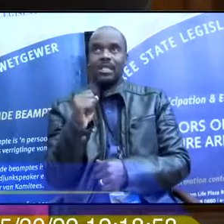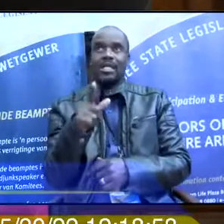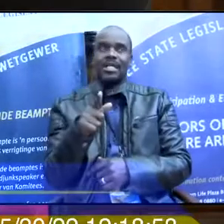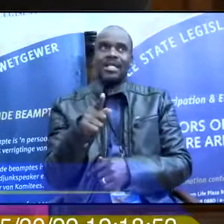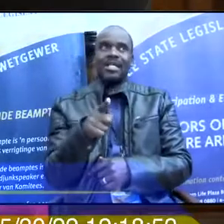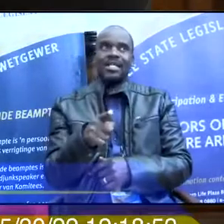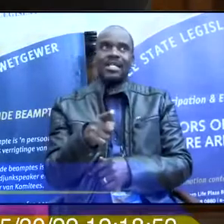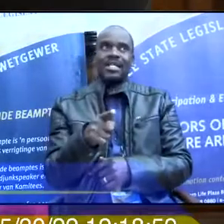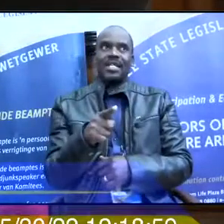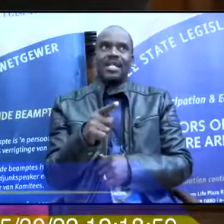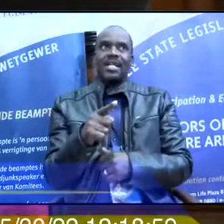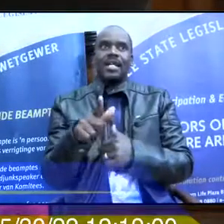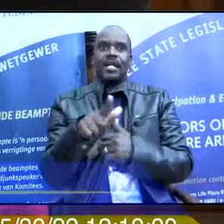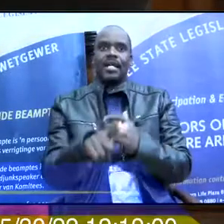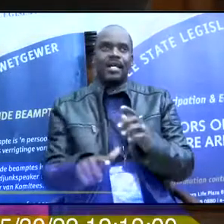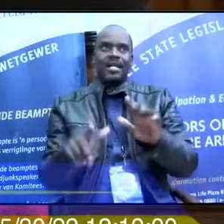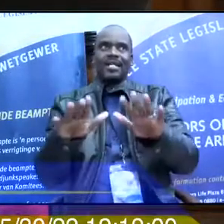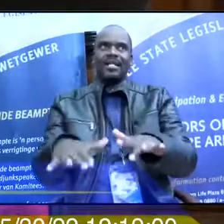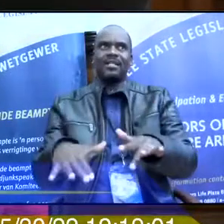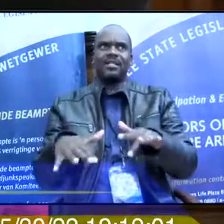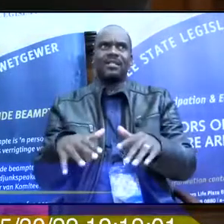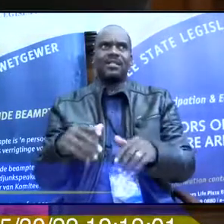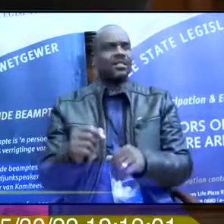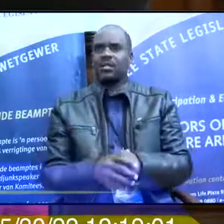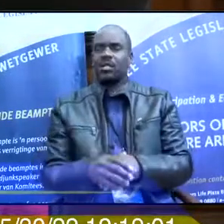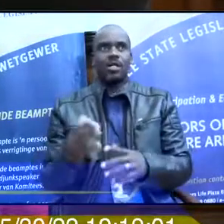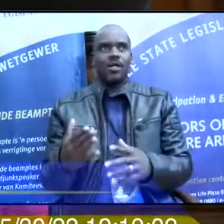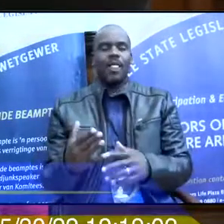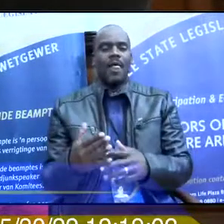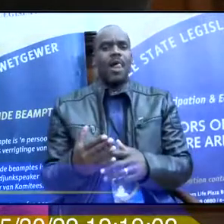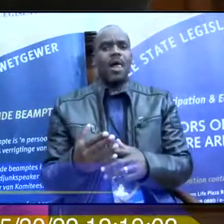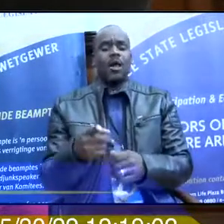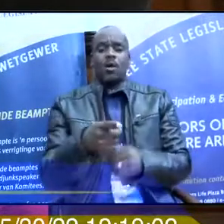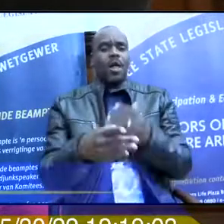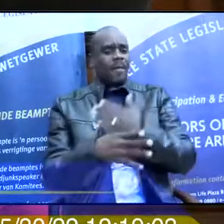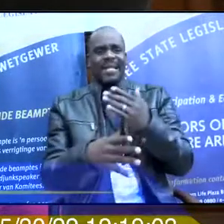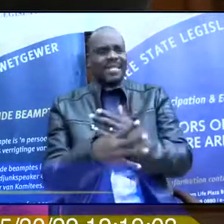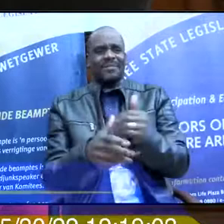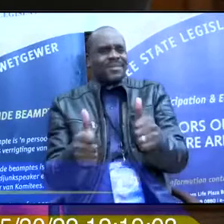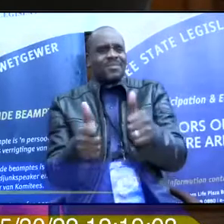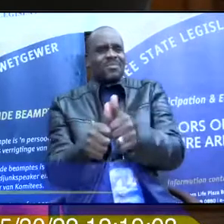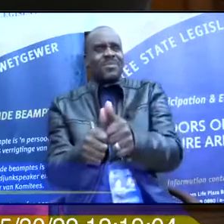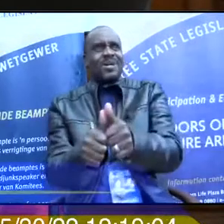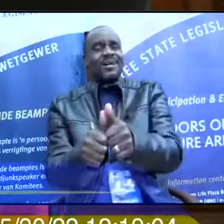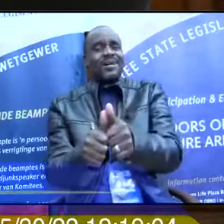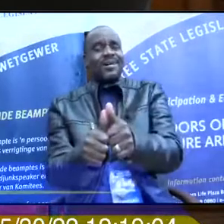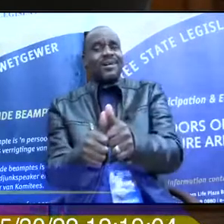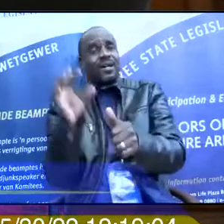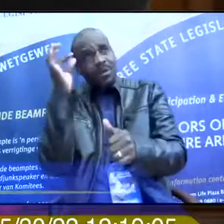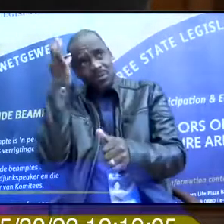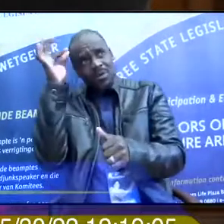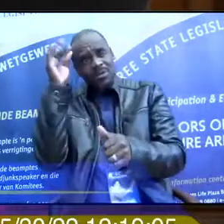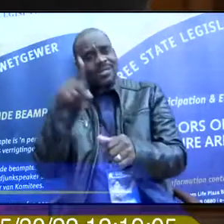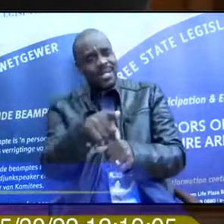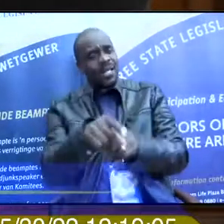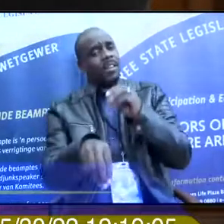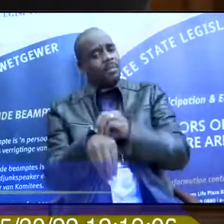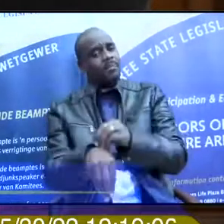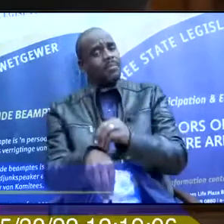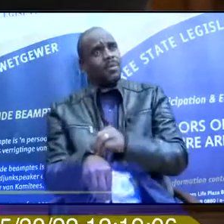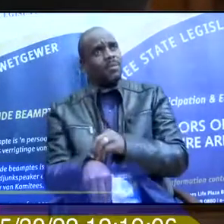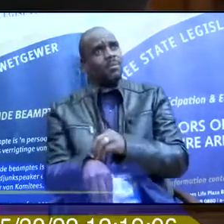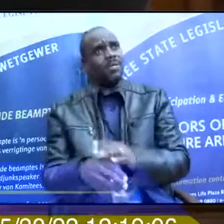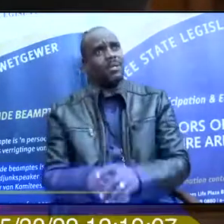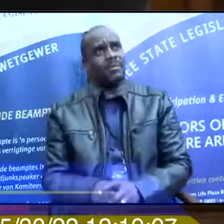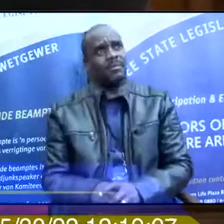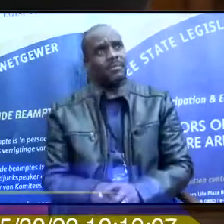legislation but there's no compliance that's been put in place and that is a problem and